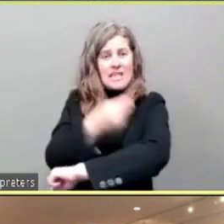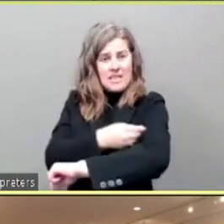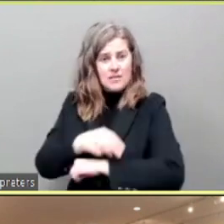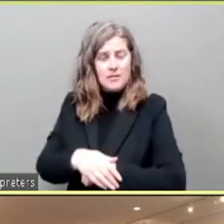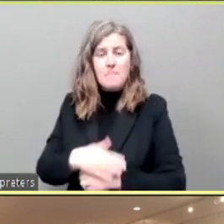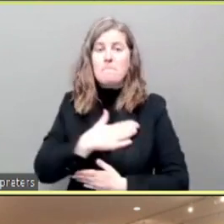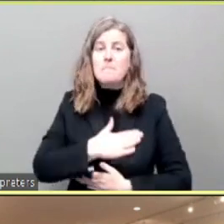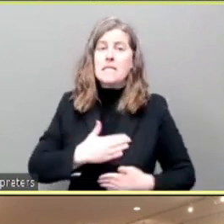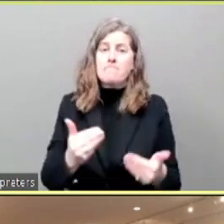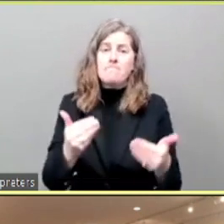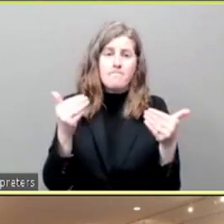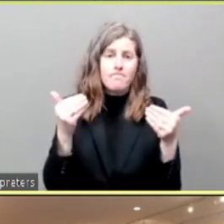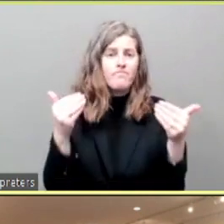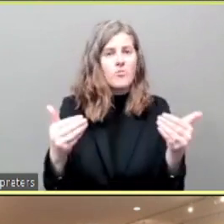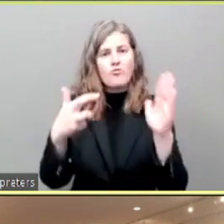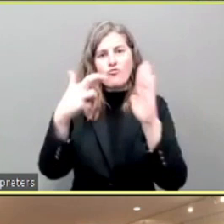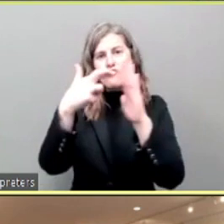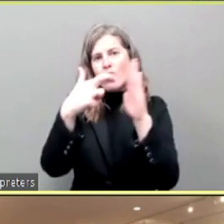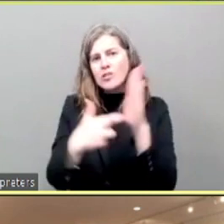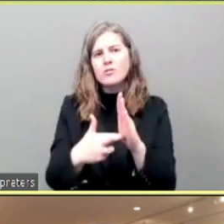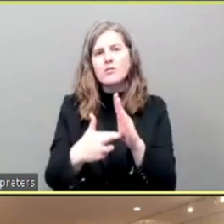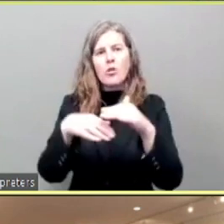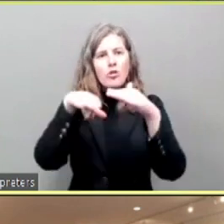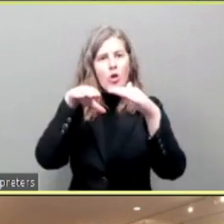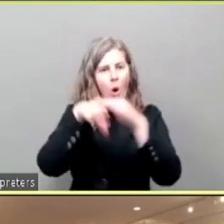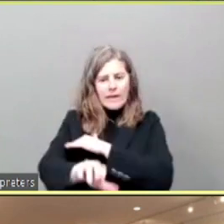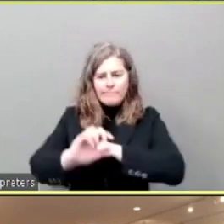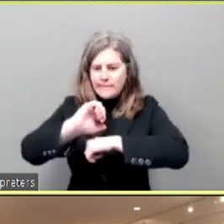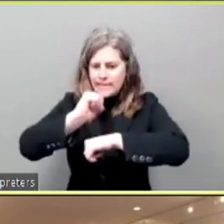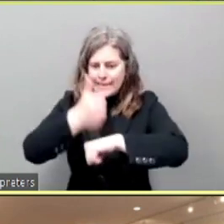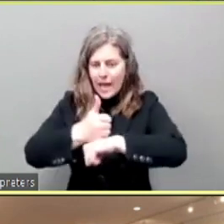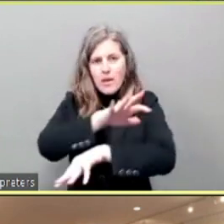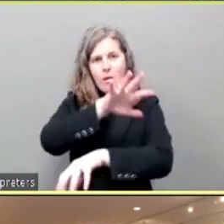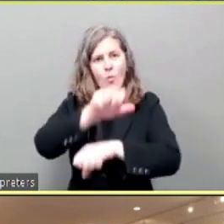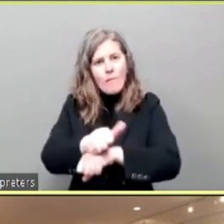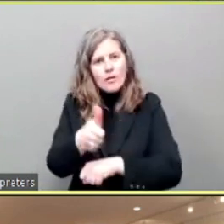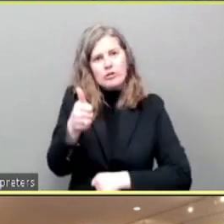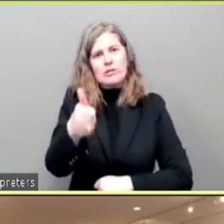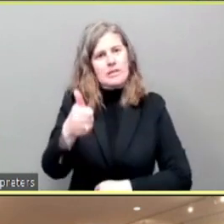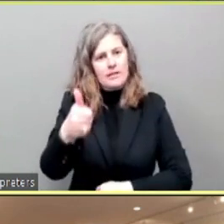So please register and self-schedule today,